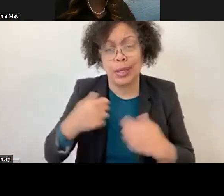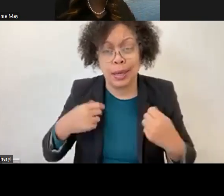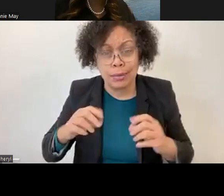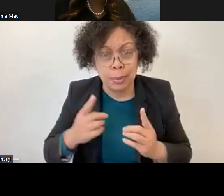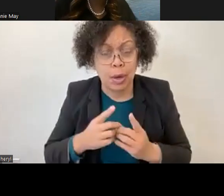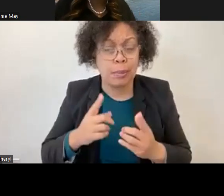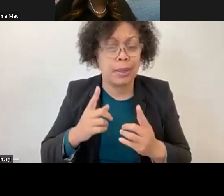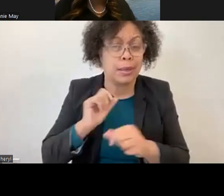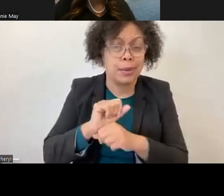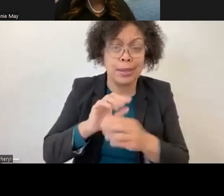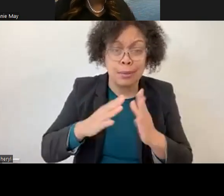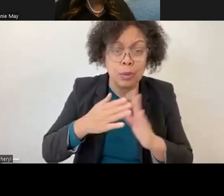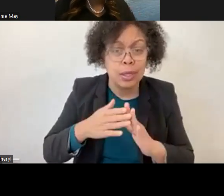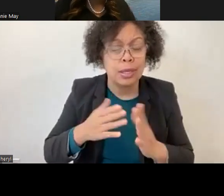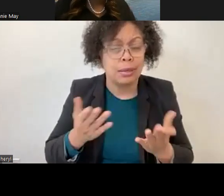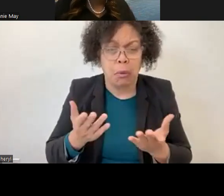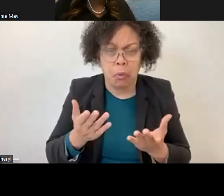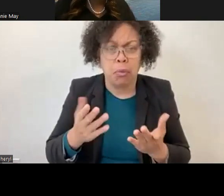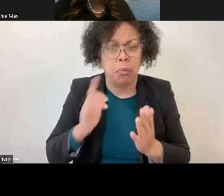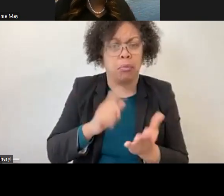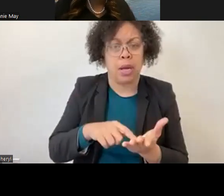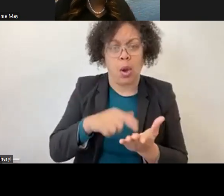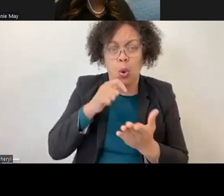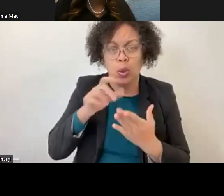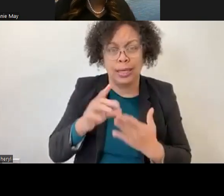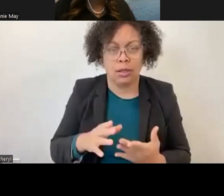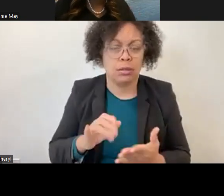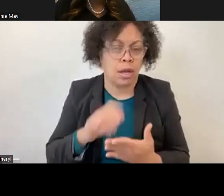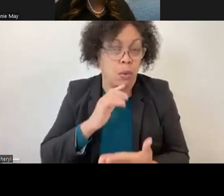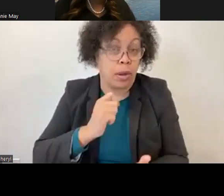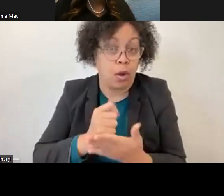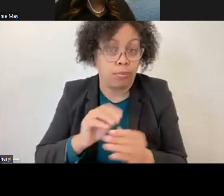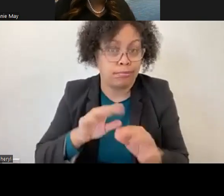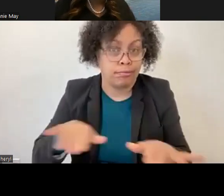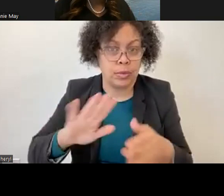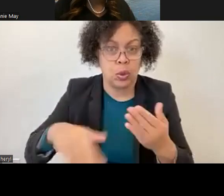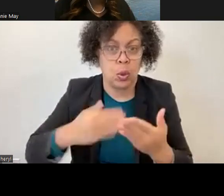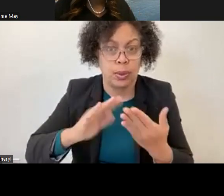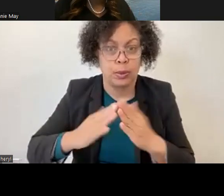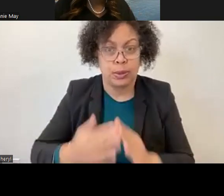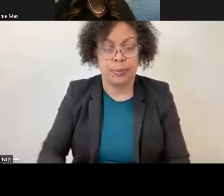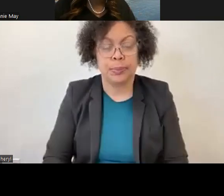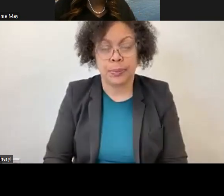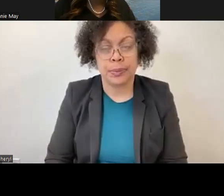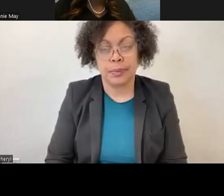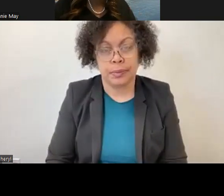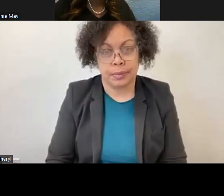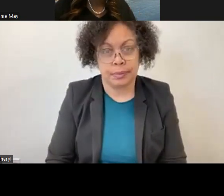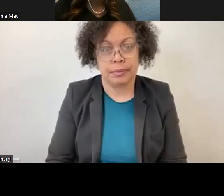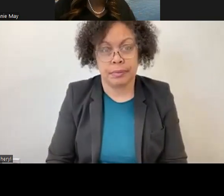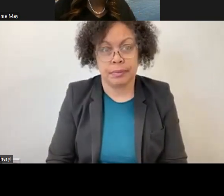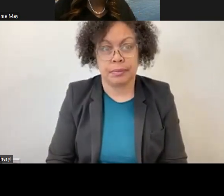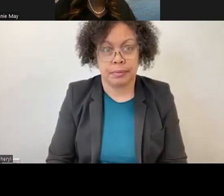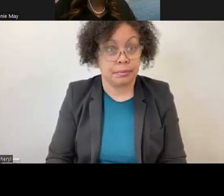et cetera, that can make a big difference in the health behaviors of the whole community. May I add a thought to